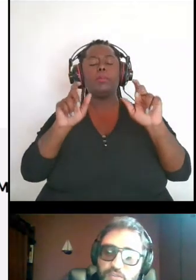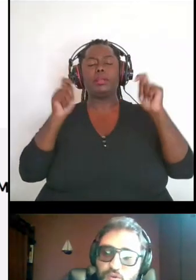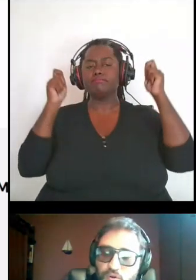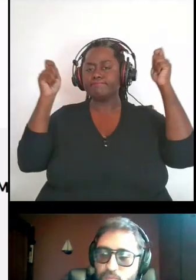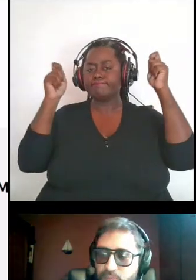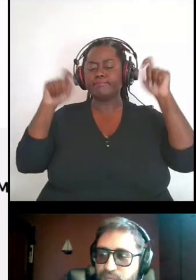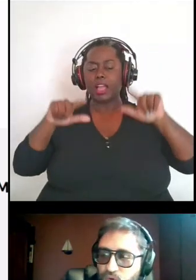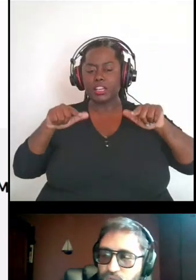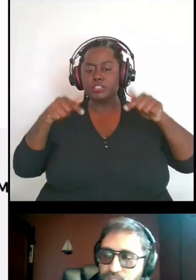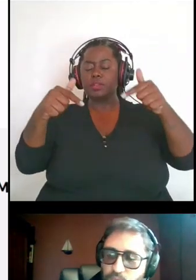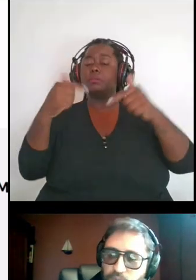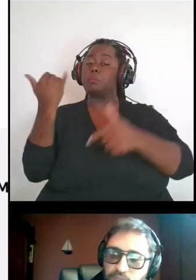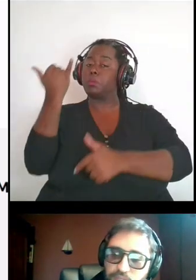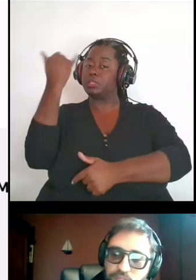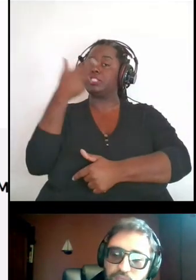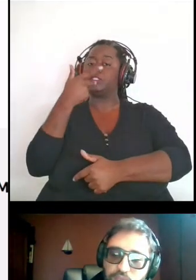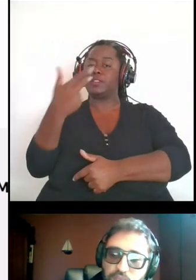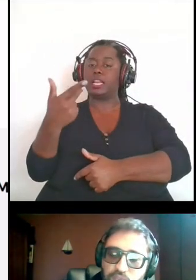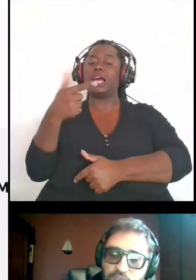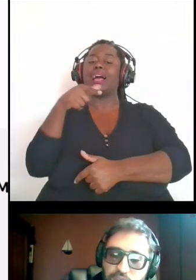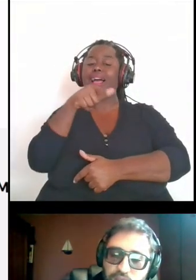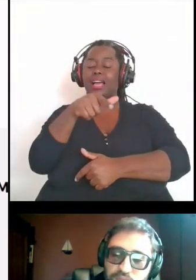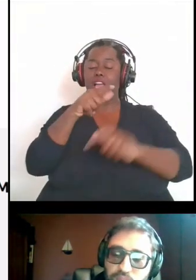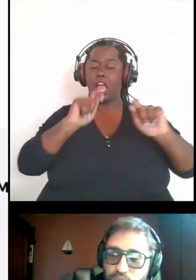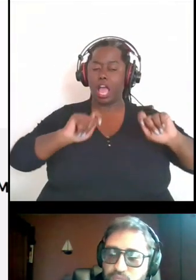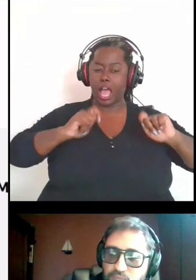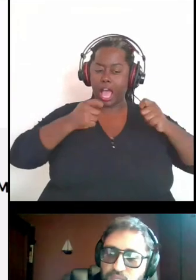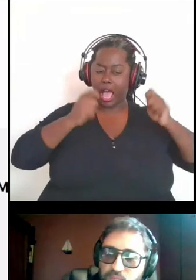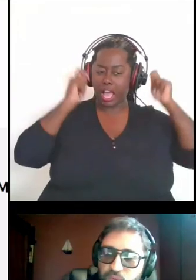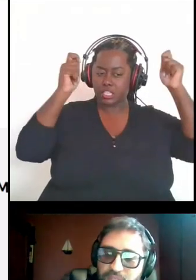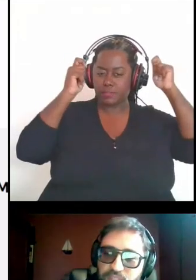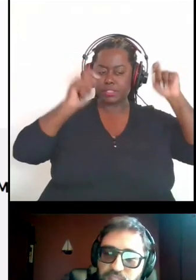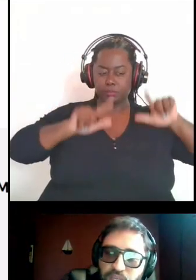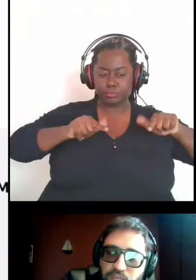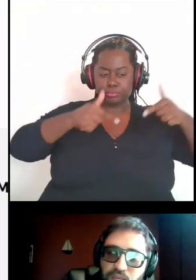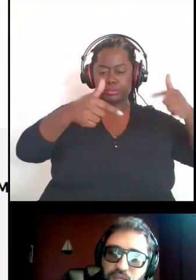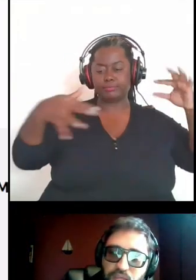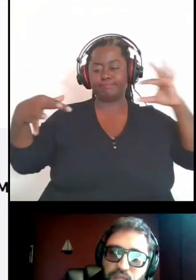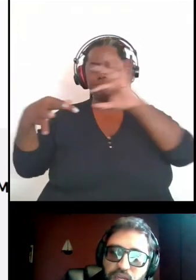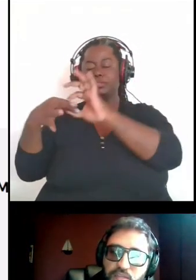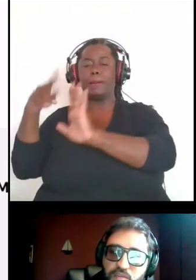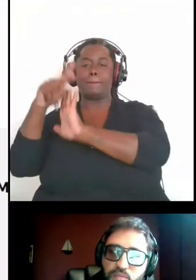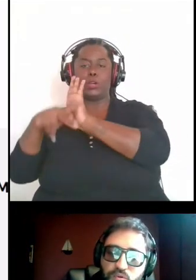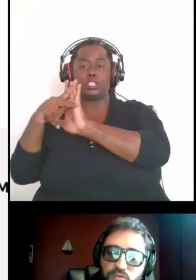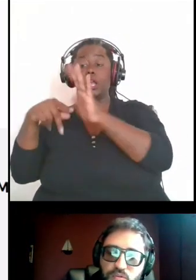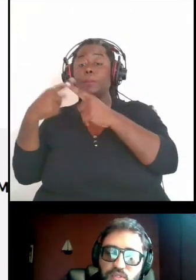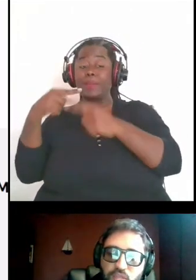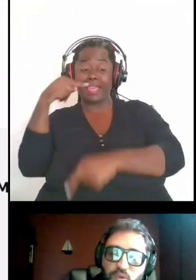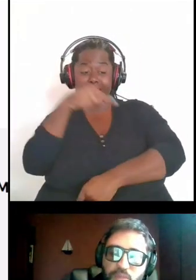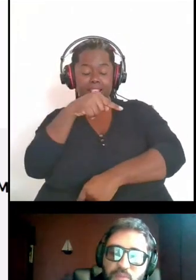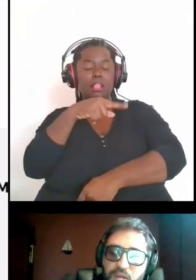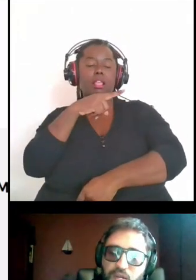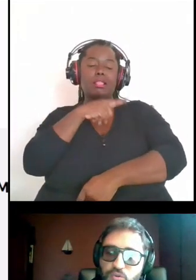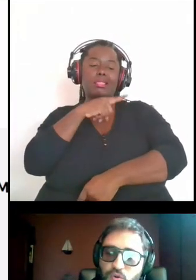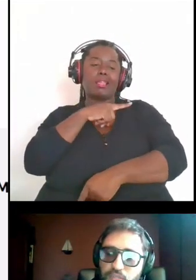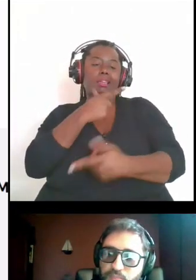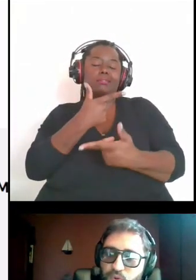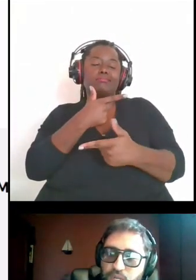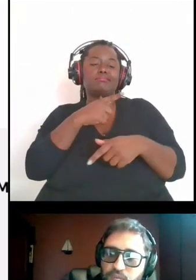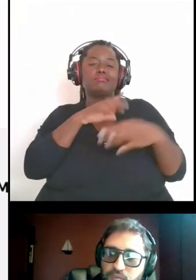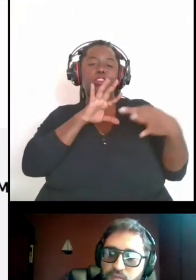environments it's important to say how this activism relates to my project because activism relates